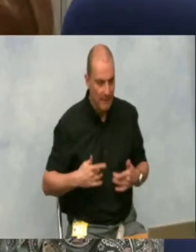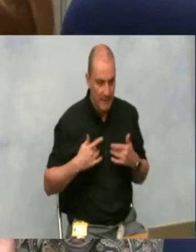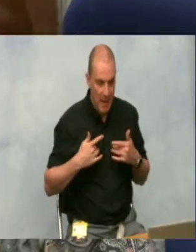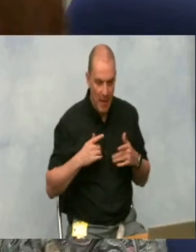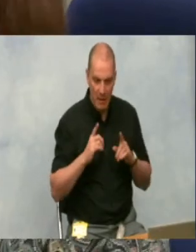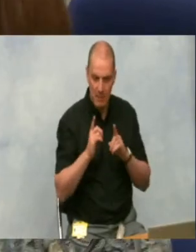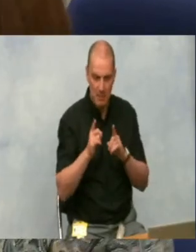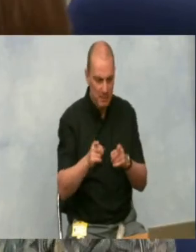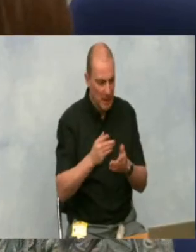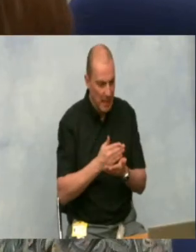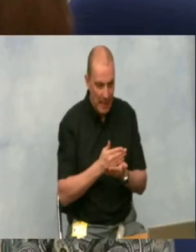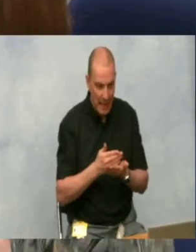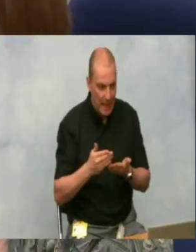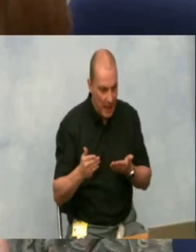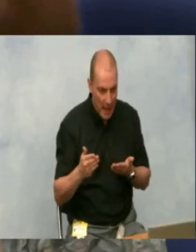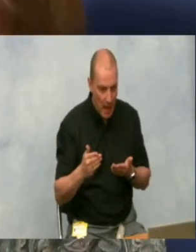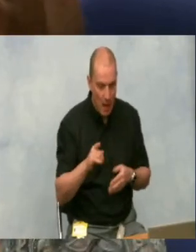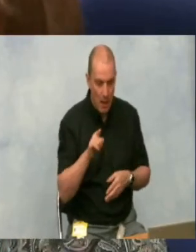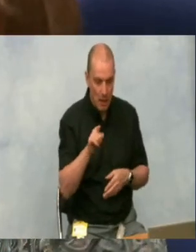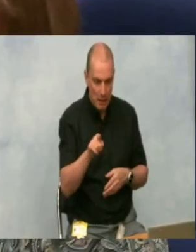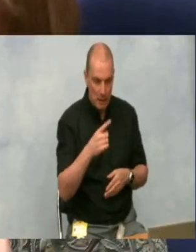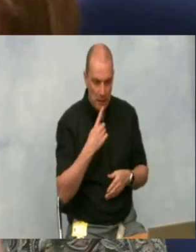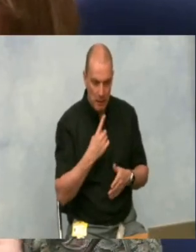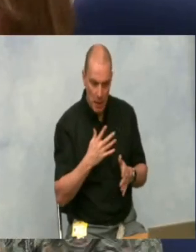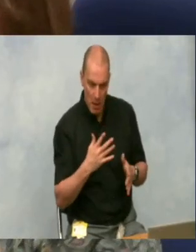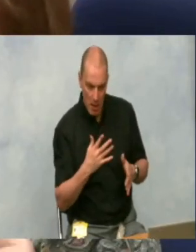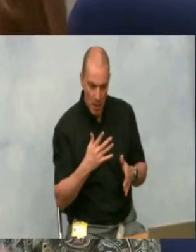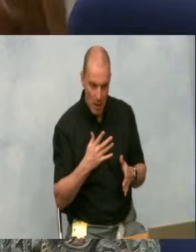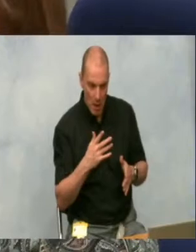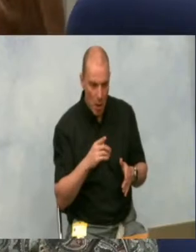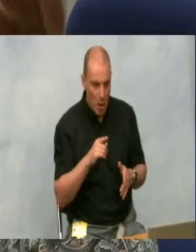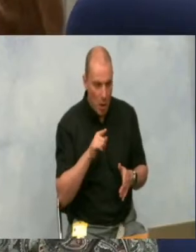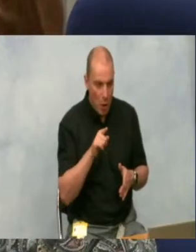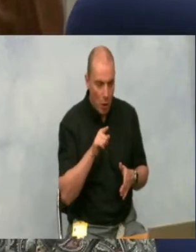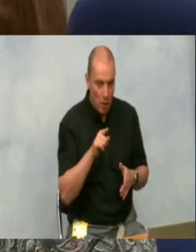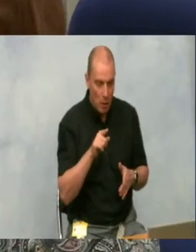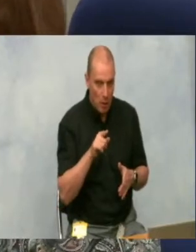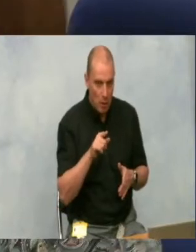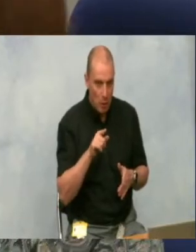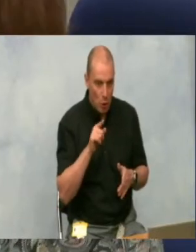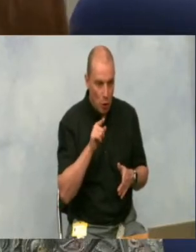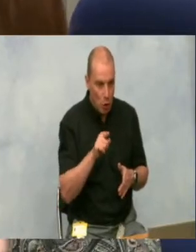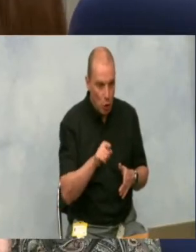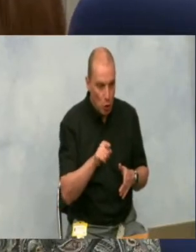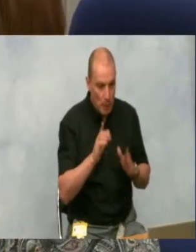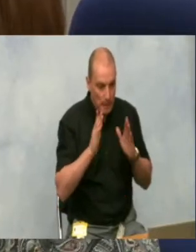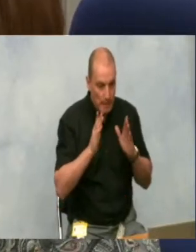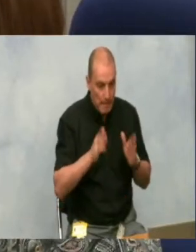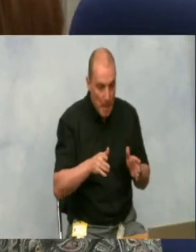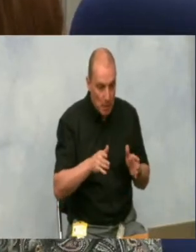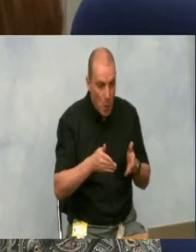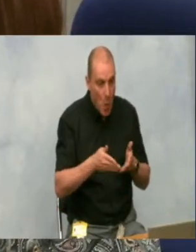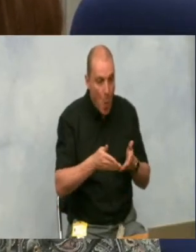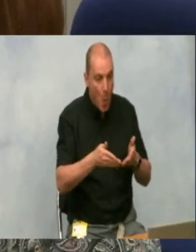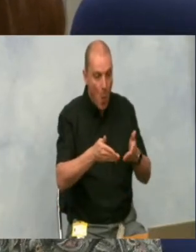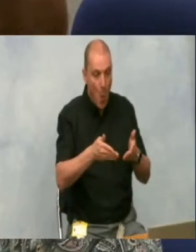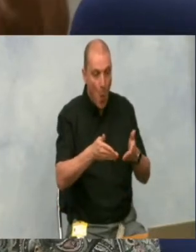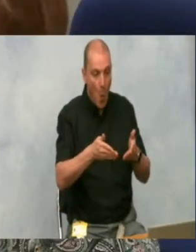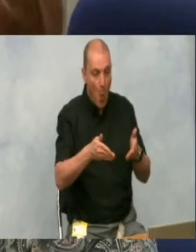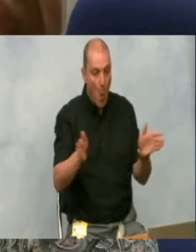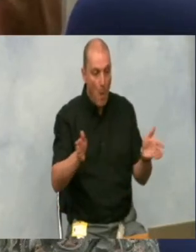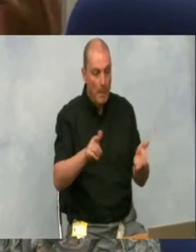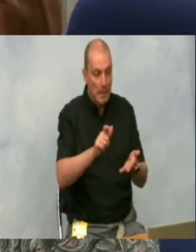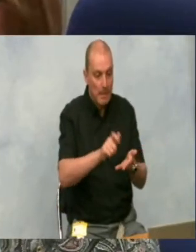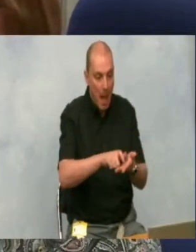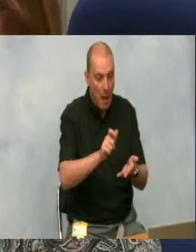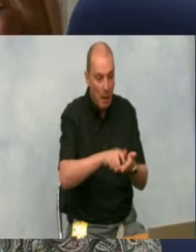actually crystal clear that it meant you didn't have to go onto the open market. But I'm assured that this will be made clear in